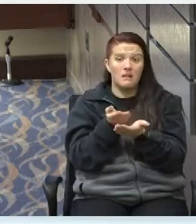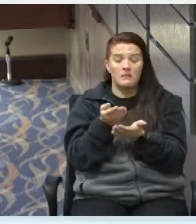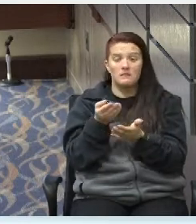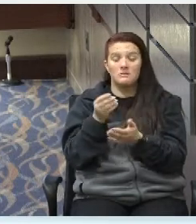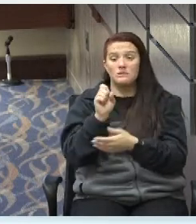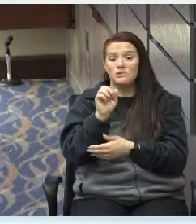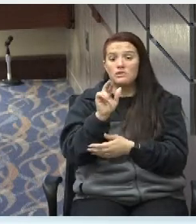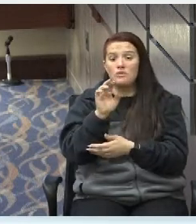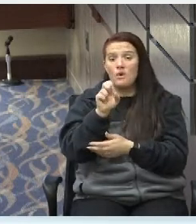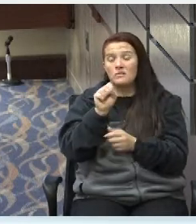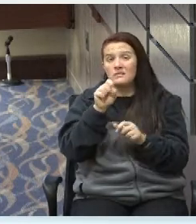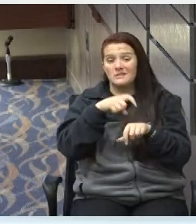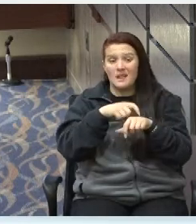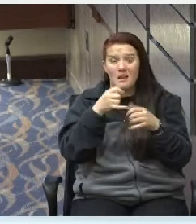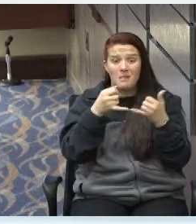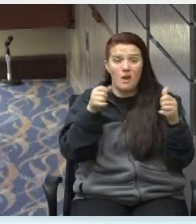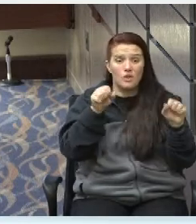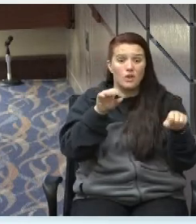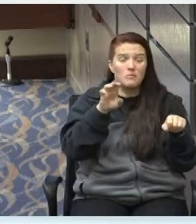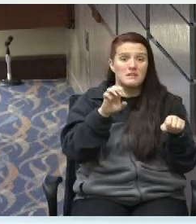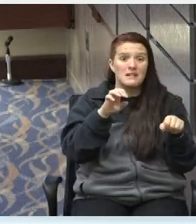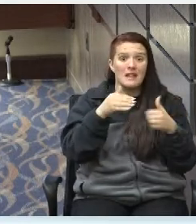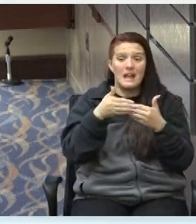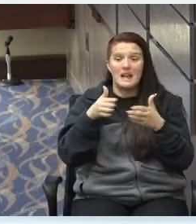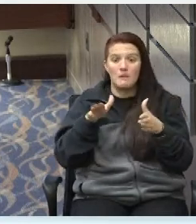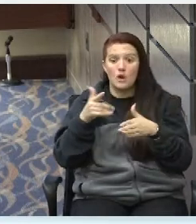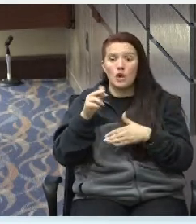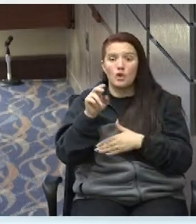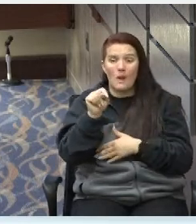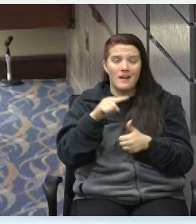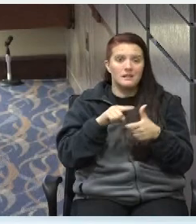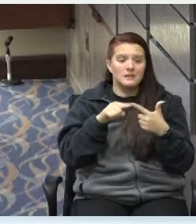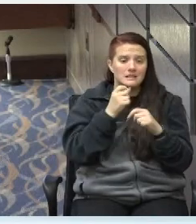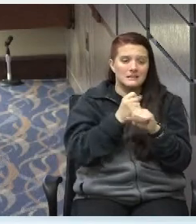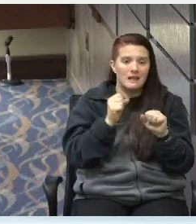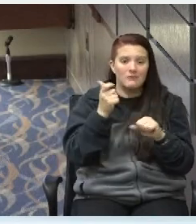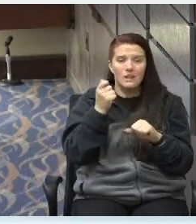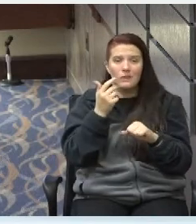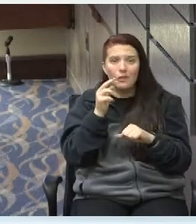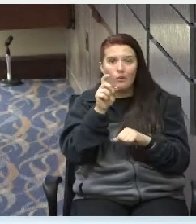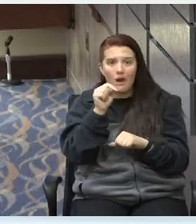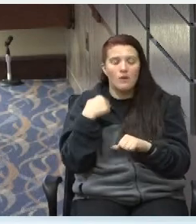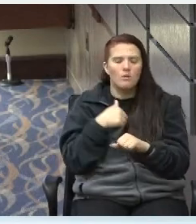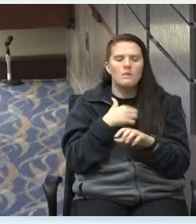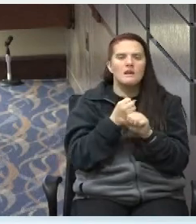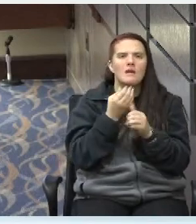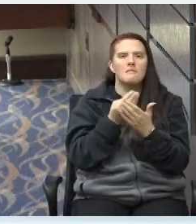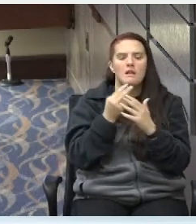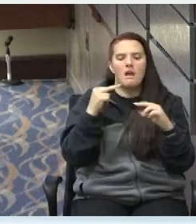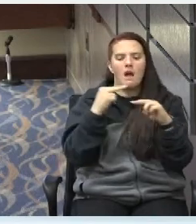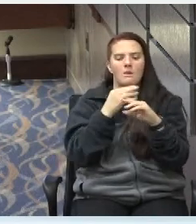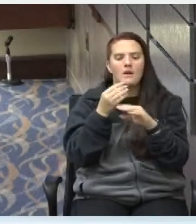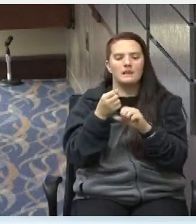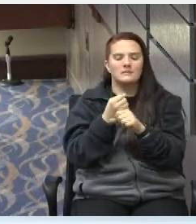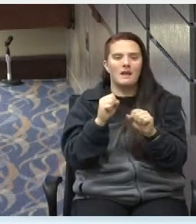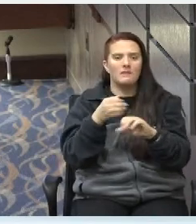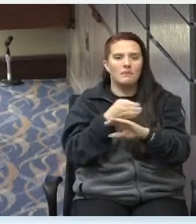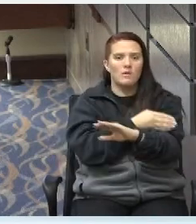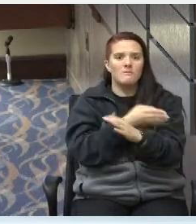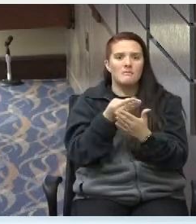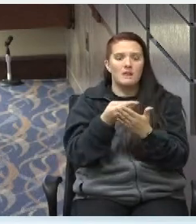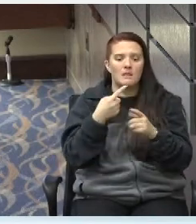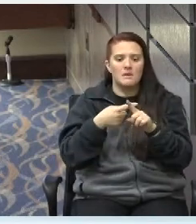be neighborhood grants, it could be safety grants. We get money, highway safety improvement money and